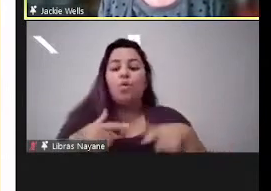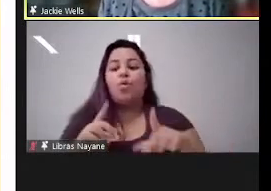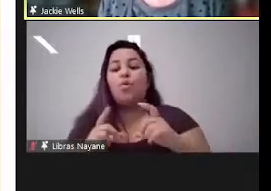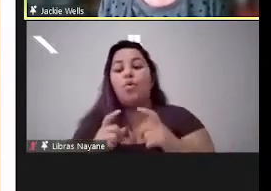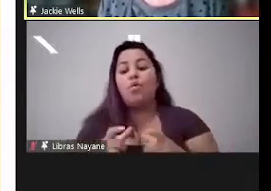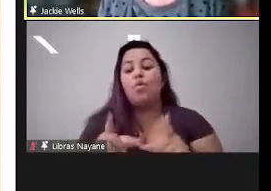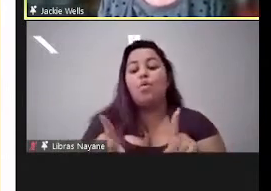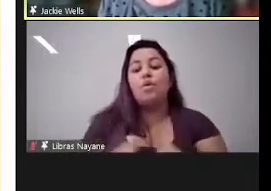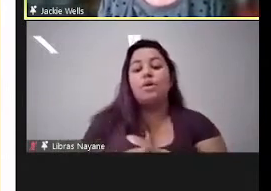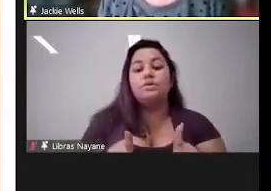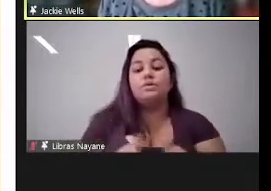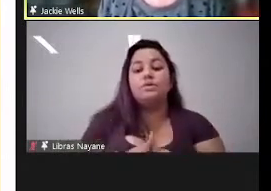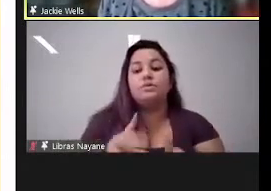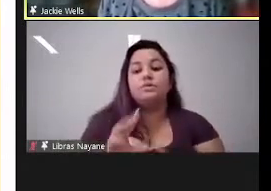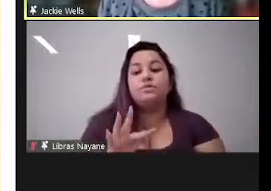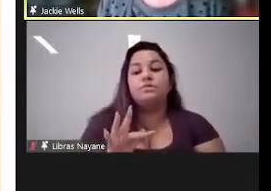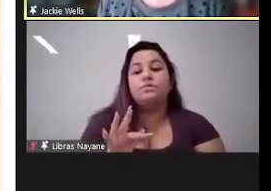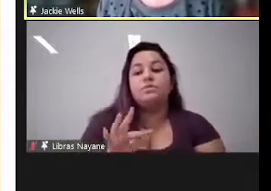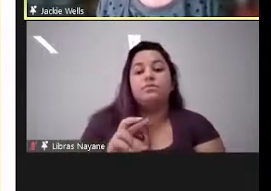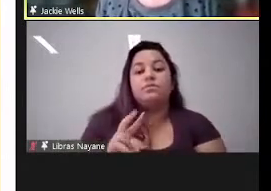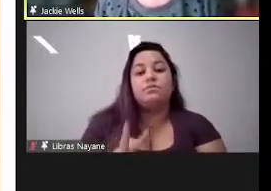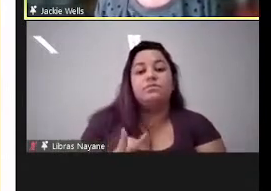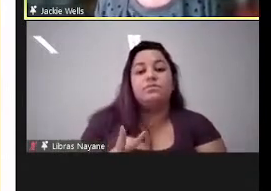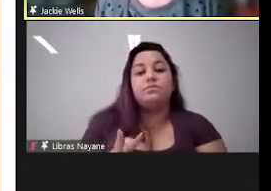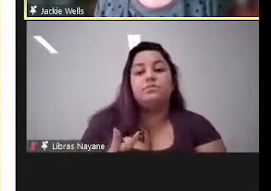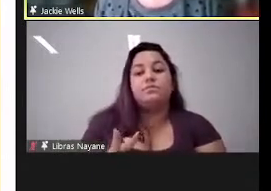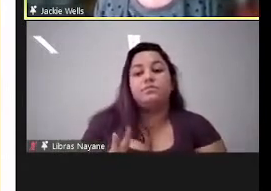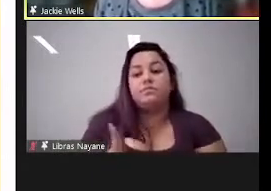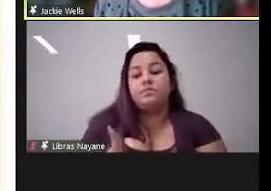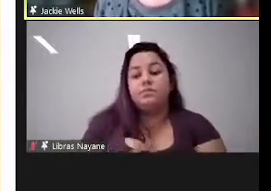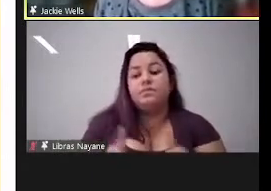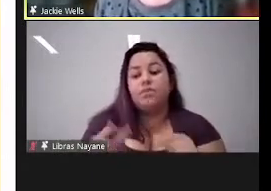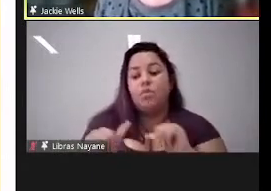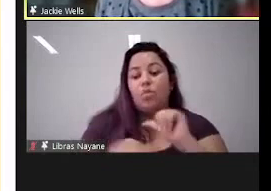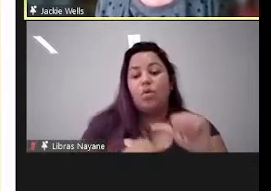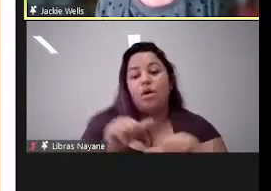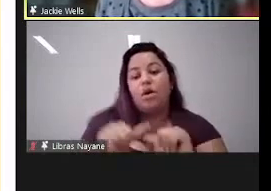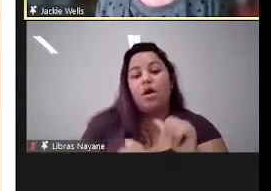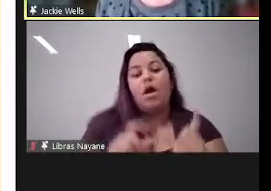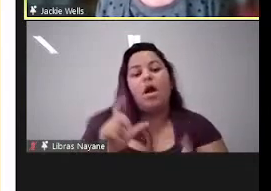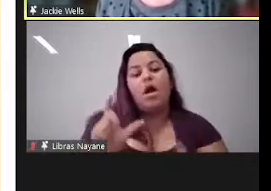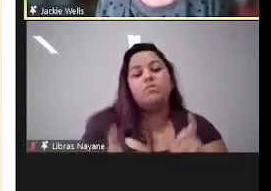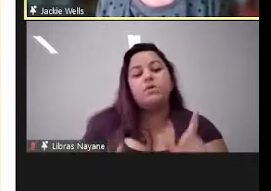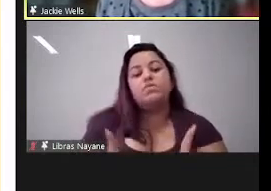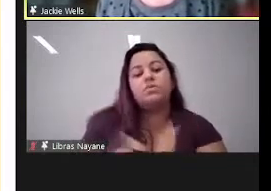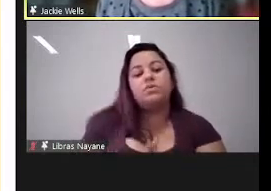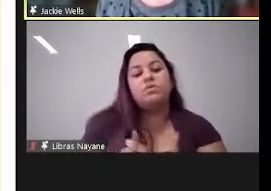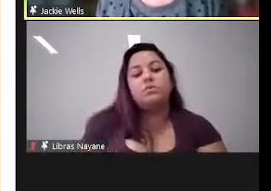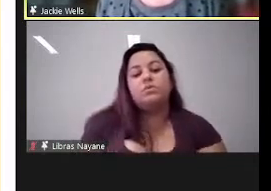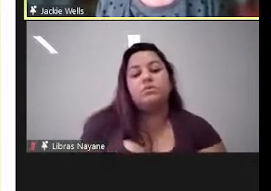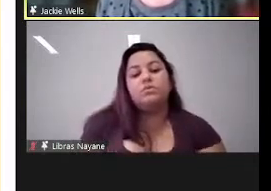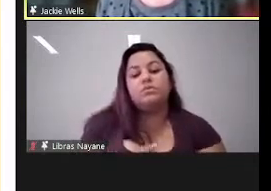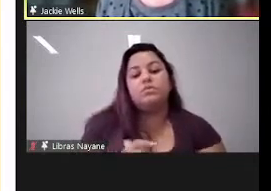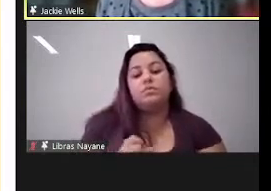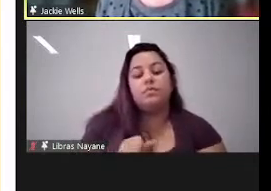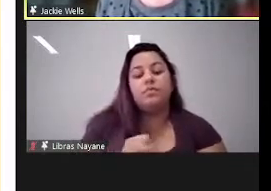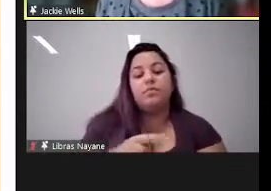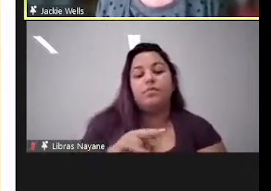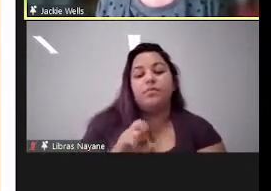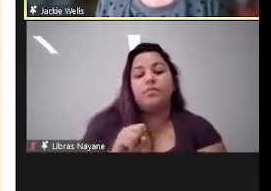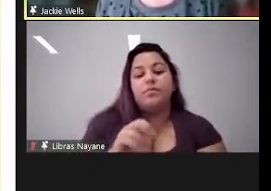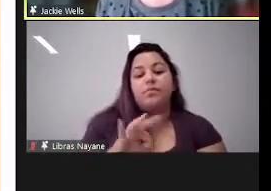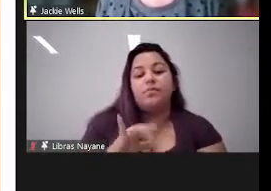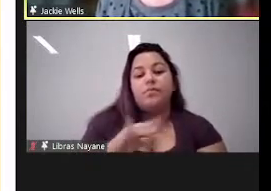pension anyway, which would make them taxable in retirement. At the other end, we have the biggest losers. So